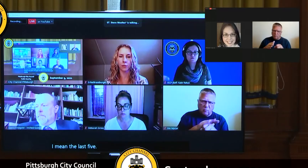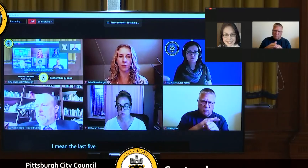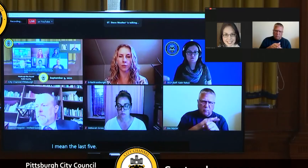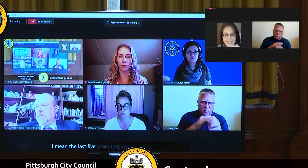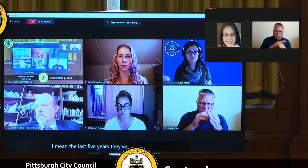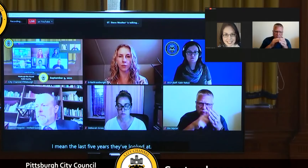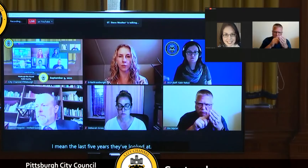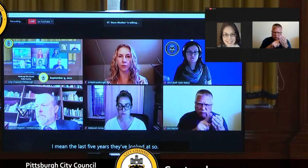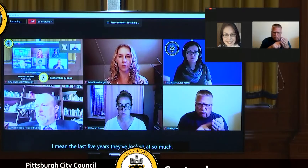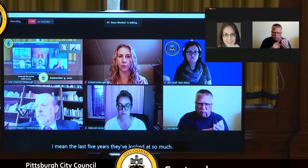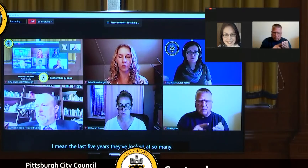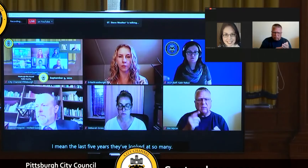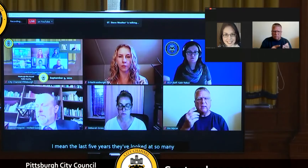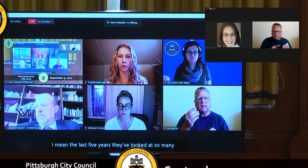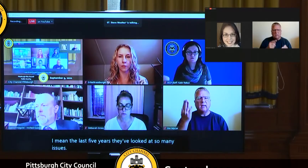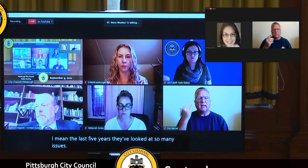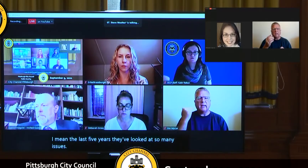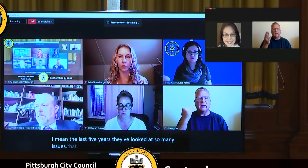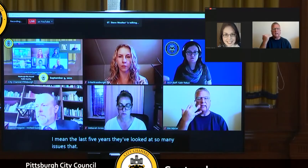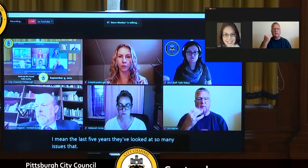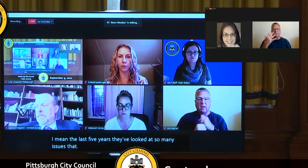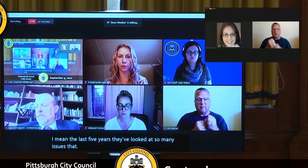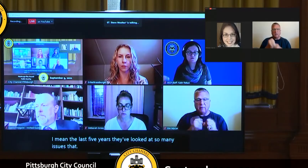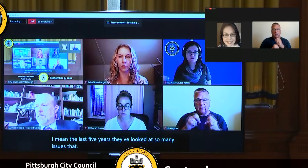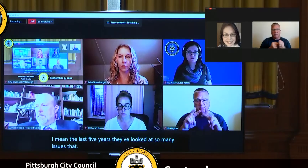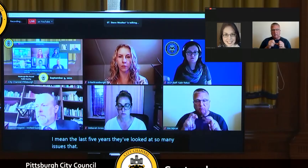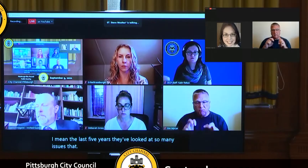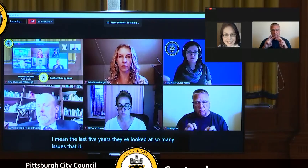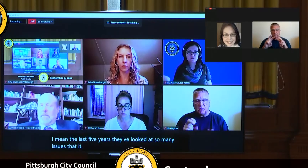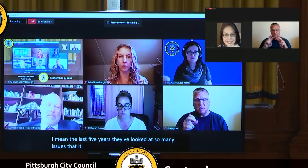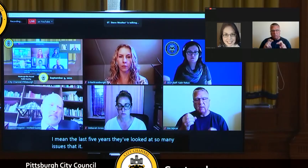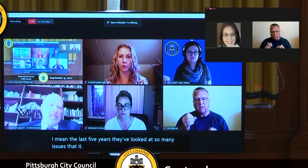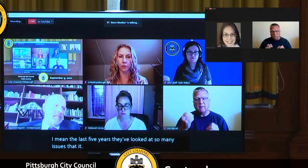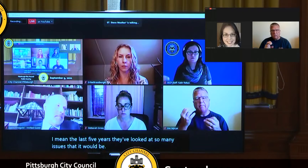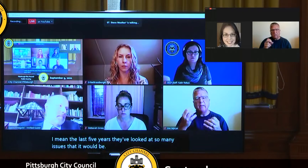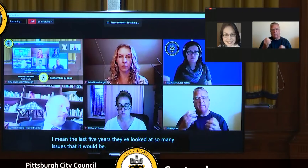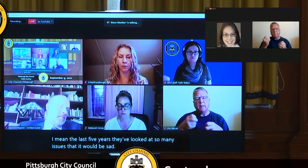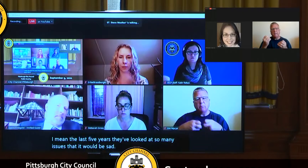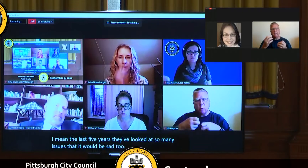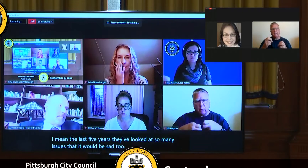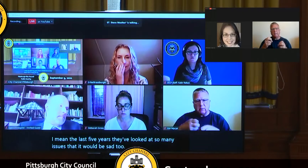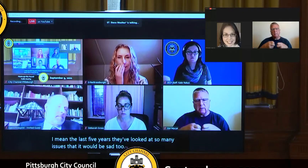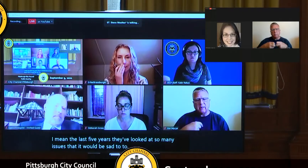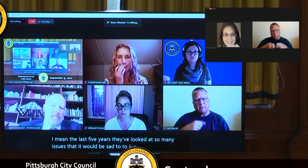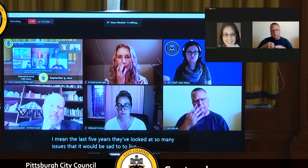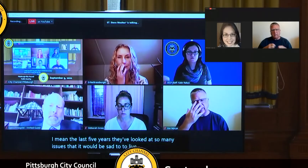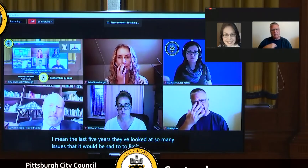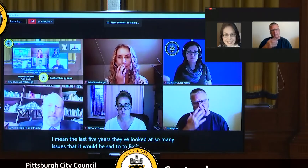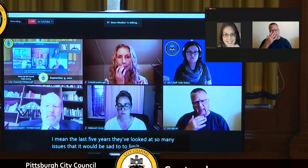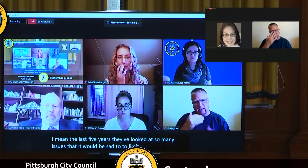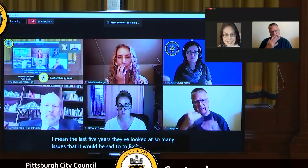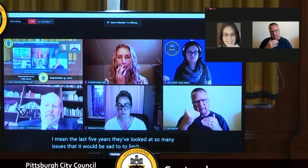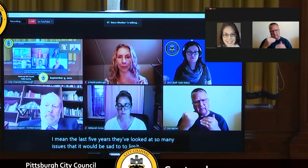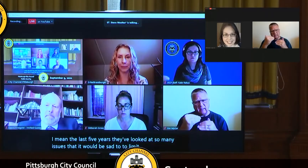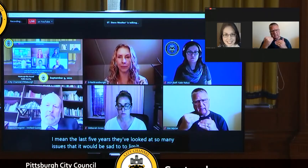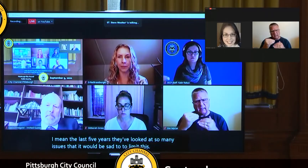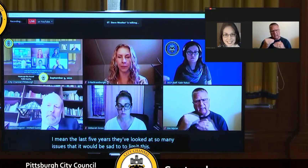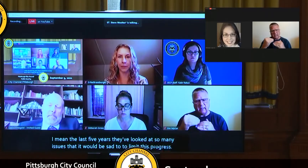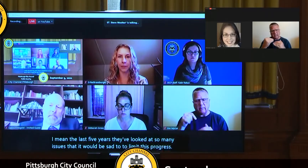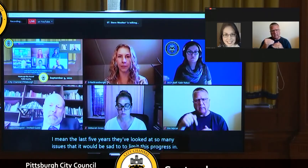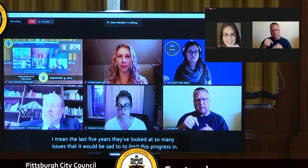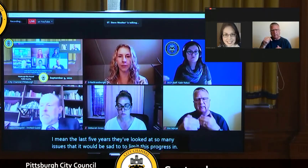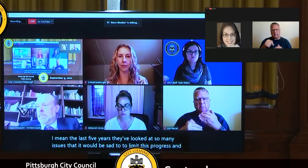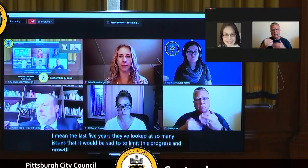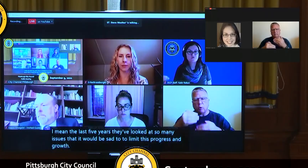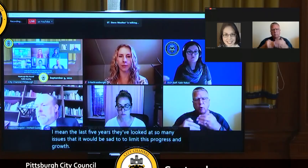at so many issues that it would be sad to limit this progress and